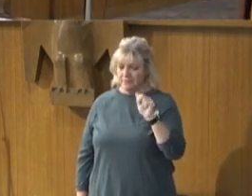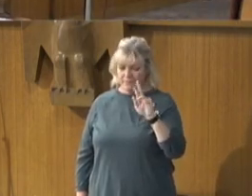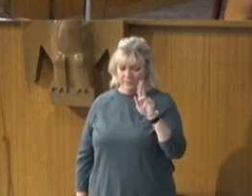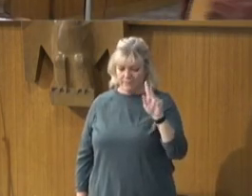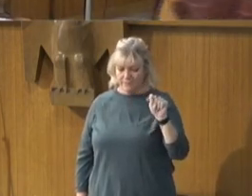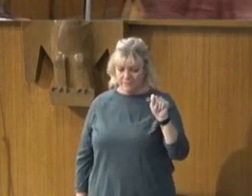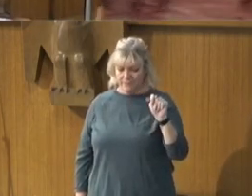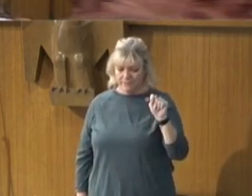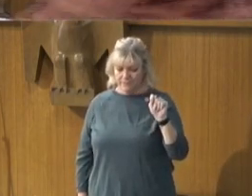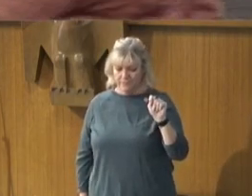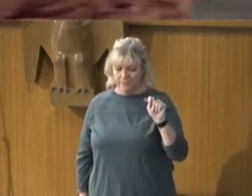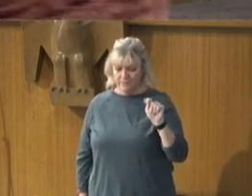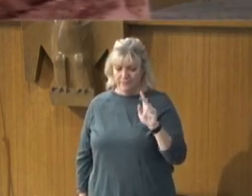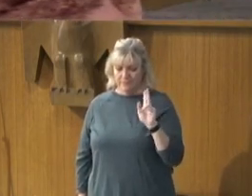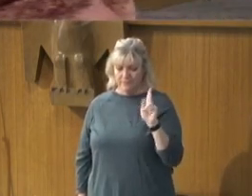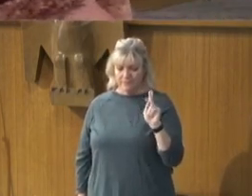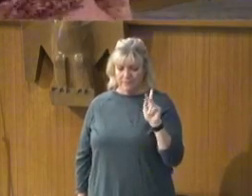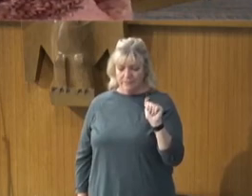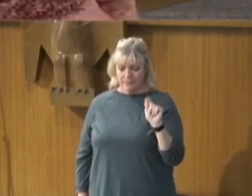Sally Liebhart.